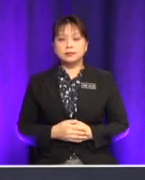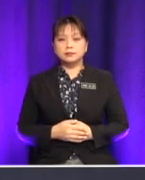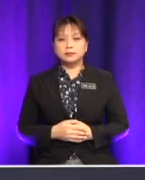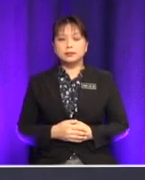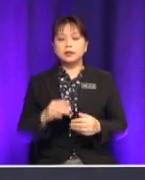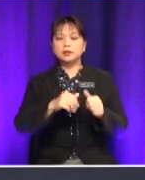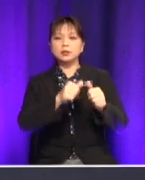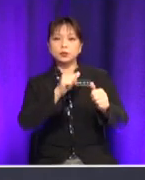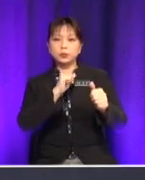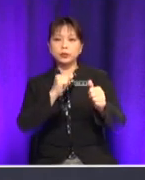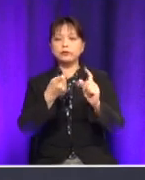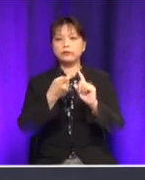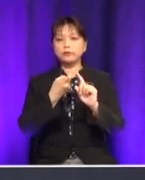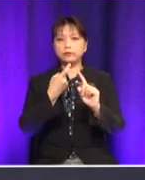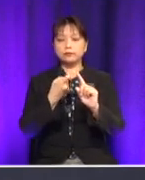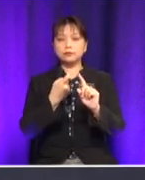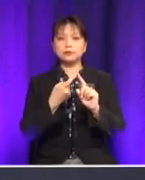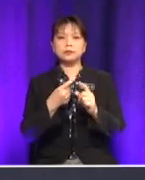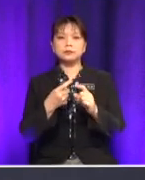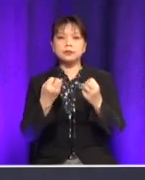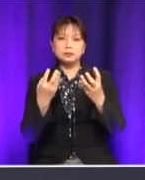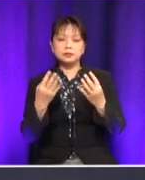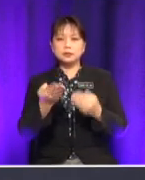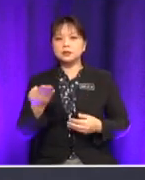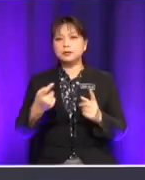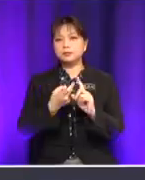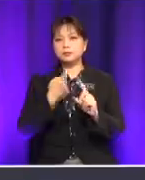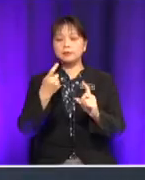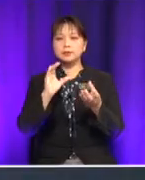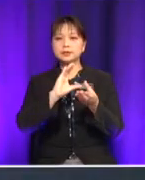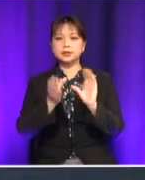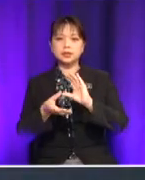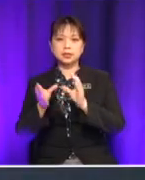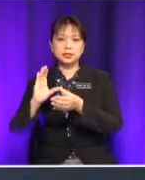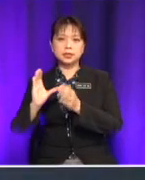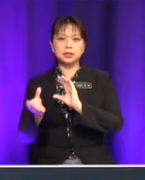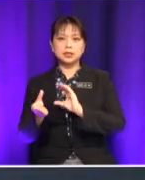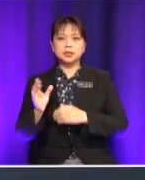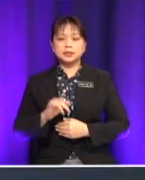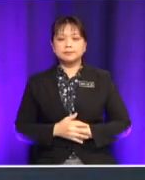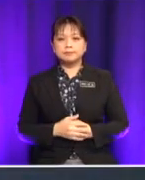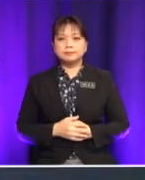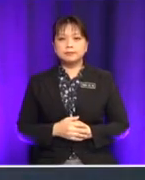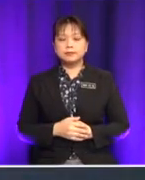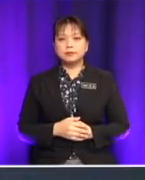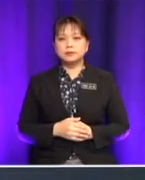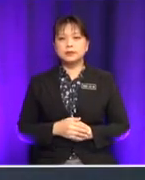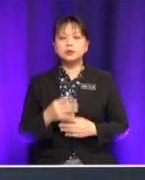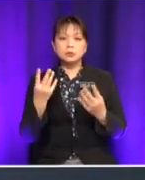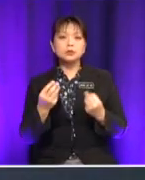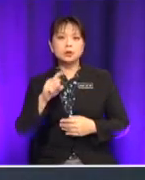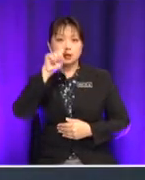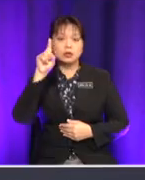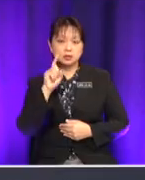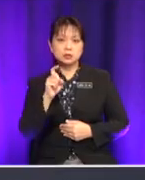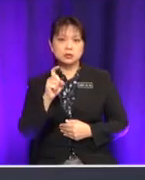away from the hustle and bustle of the city. Yes. Oh, wait. I wanted to ask you, Farah. Yes,